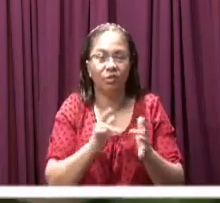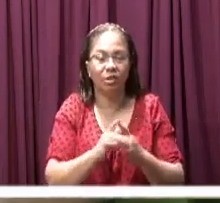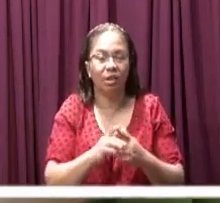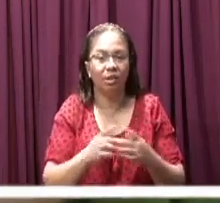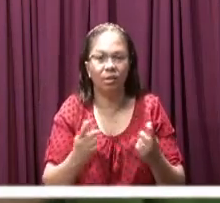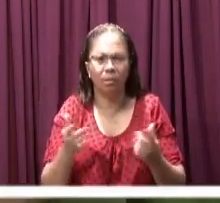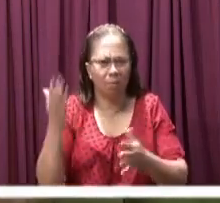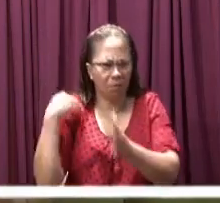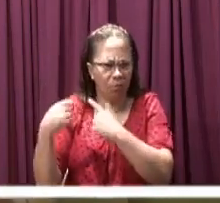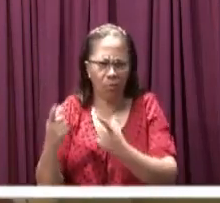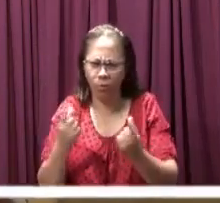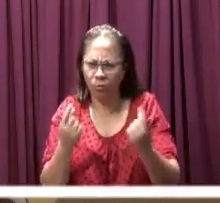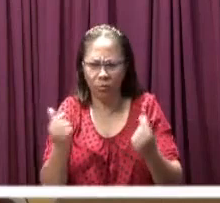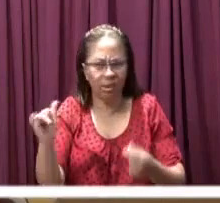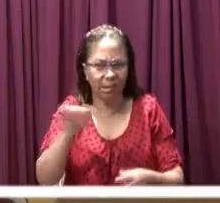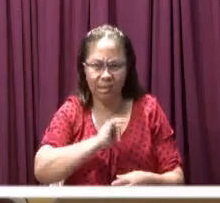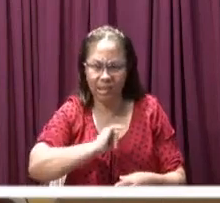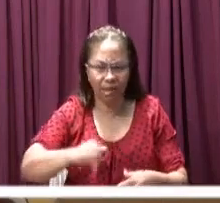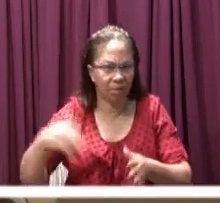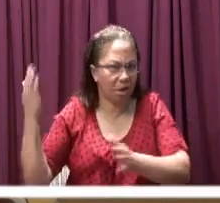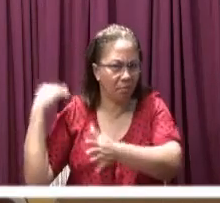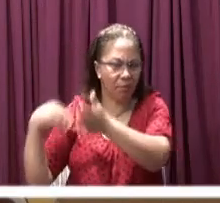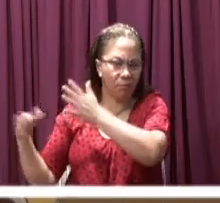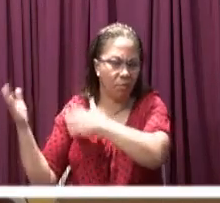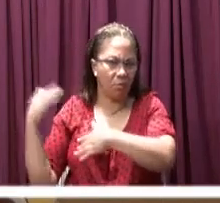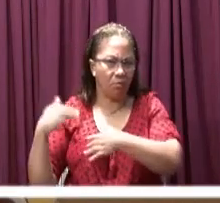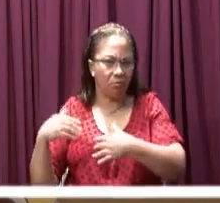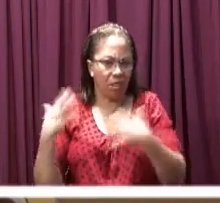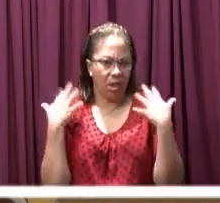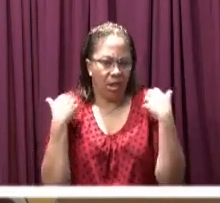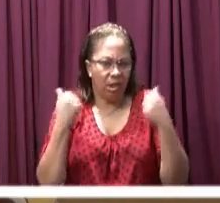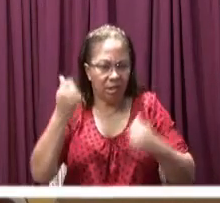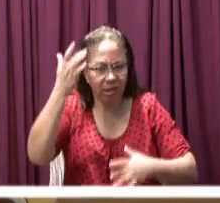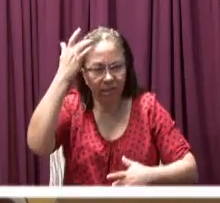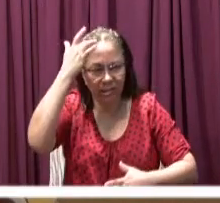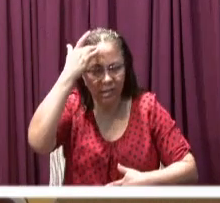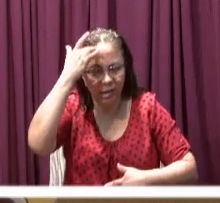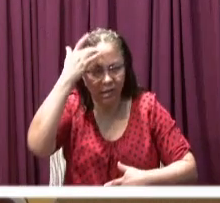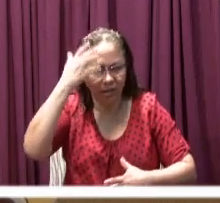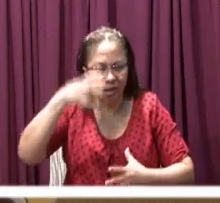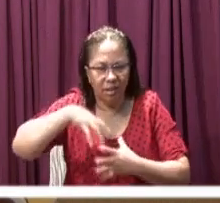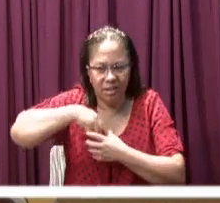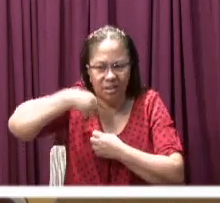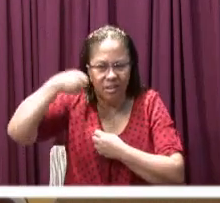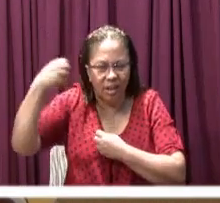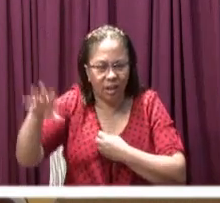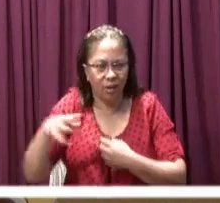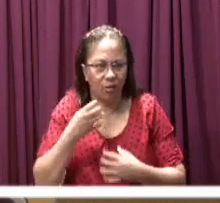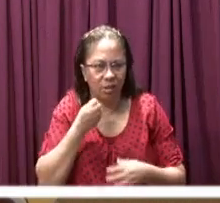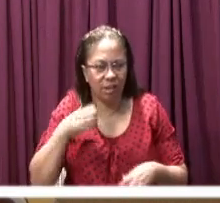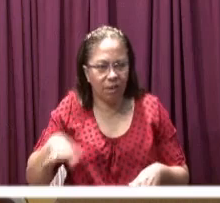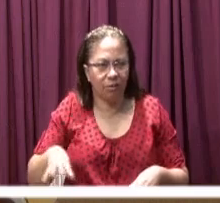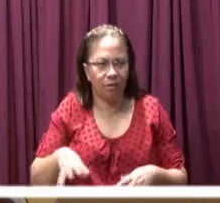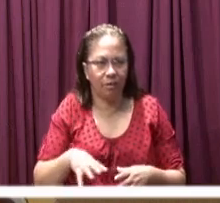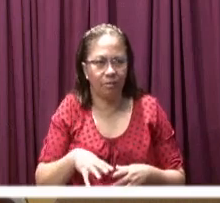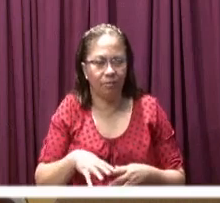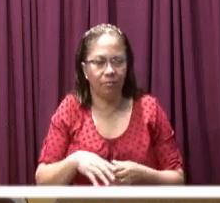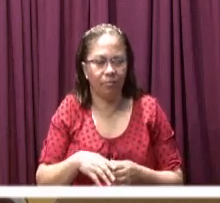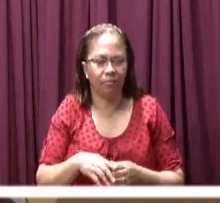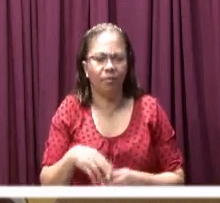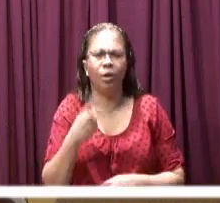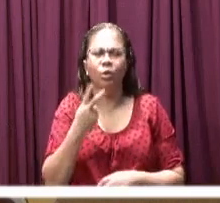doing. And so the two things we learn in this verse about the church is that the